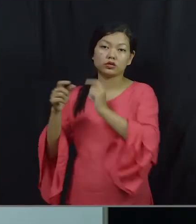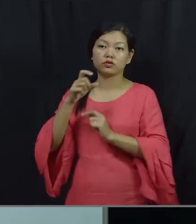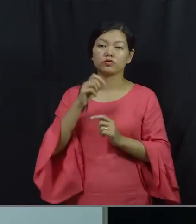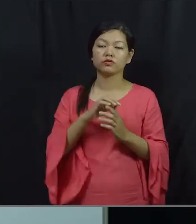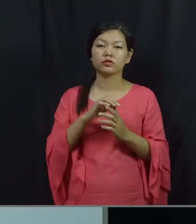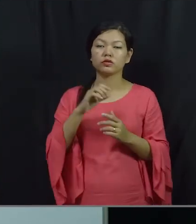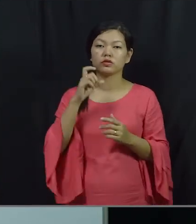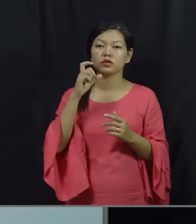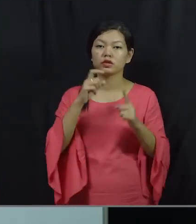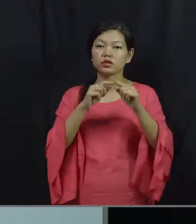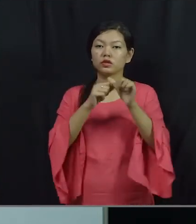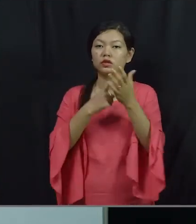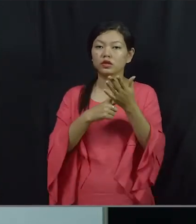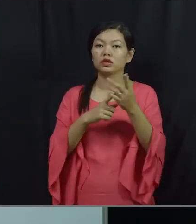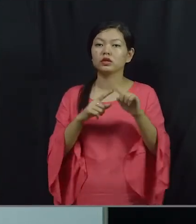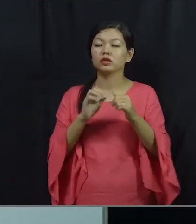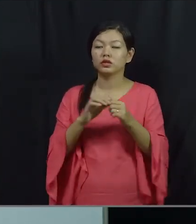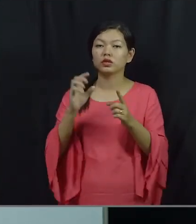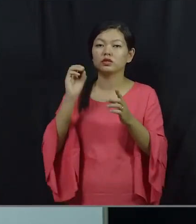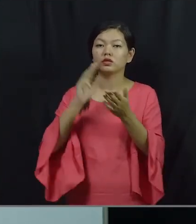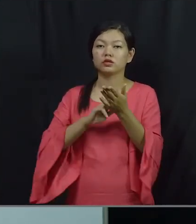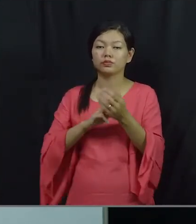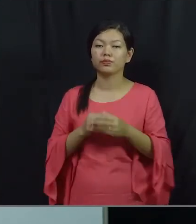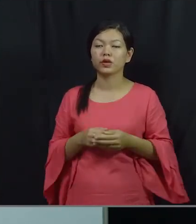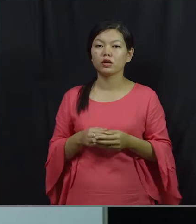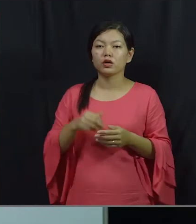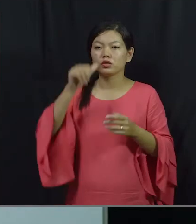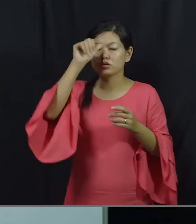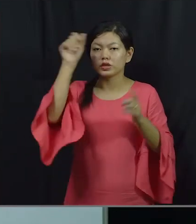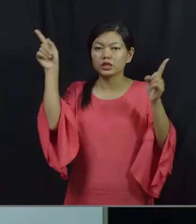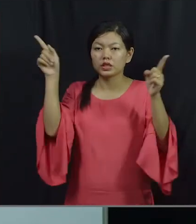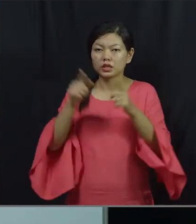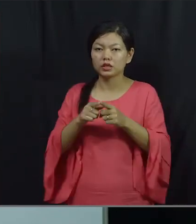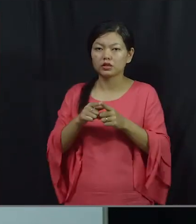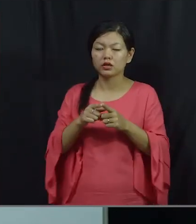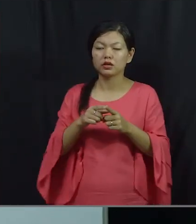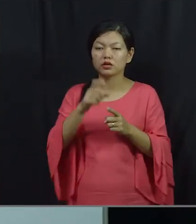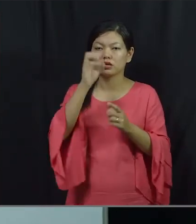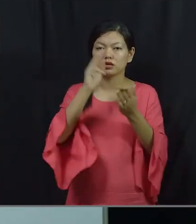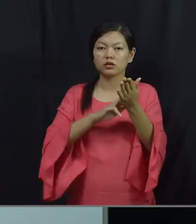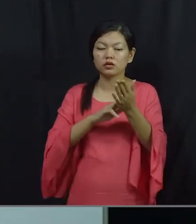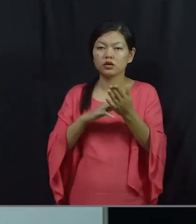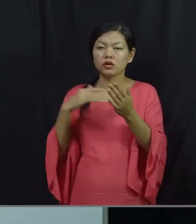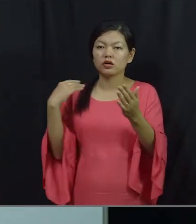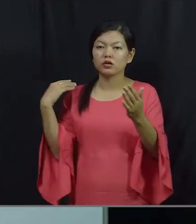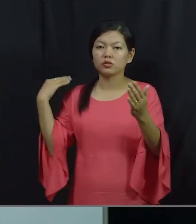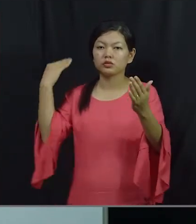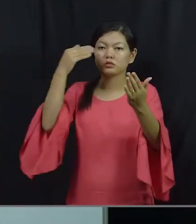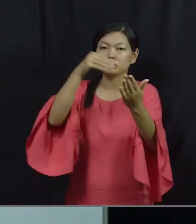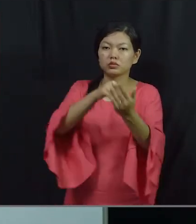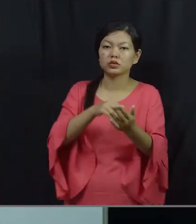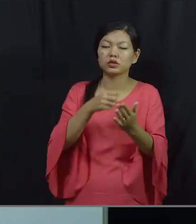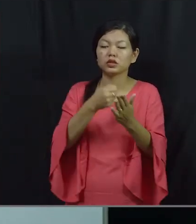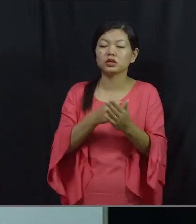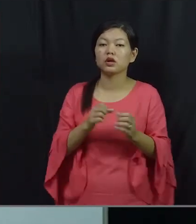into the role of commerce in India? Okay, so we all know that the form of commerce which we witness